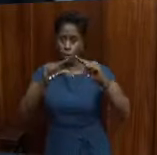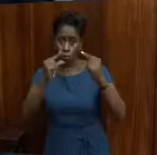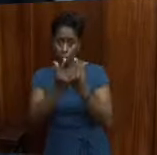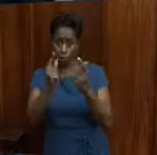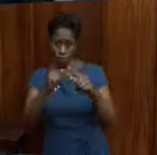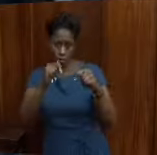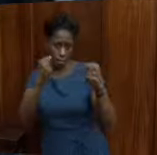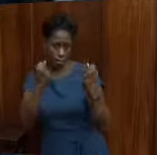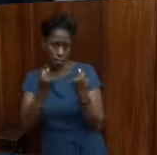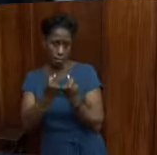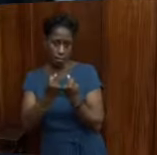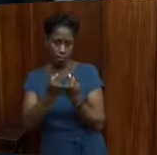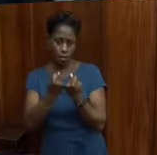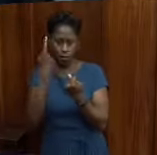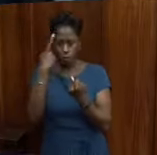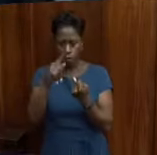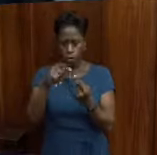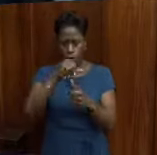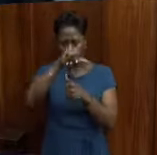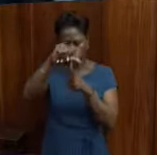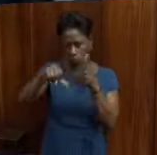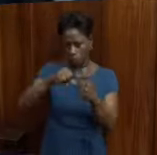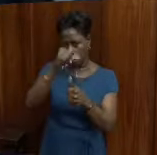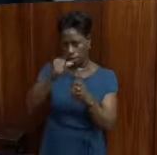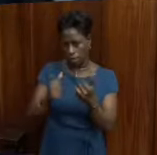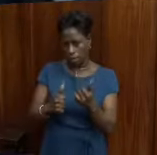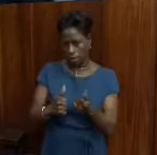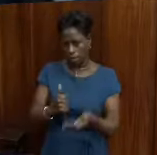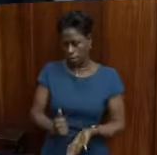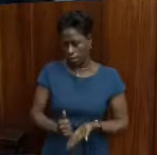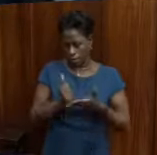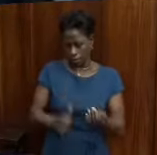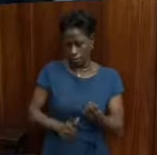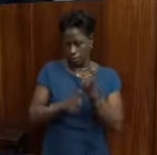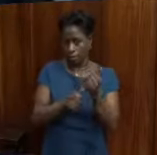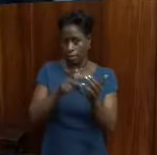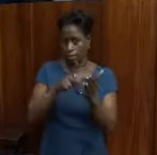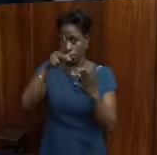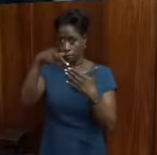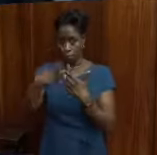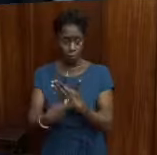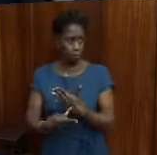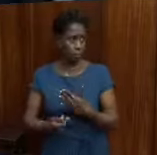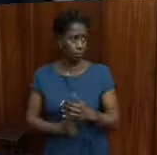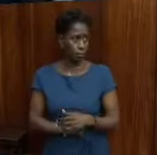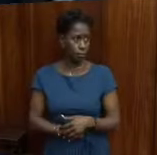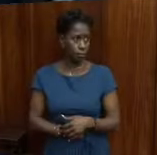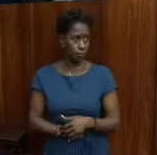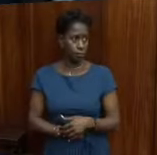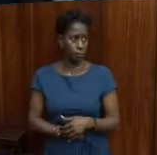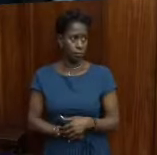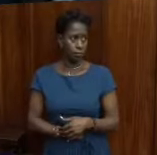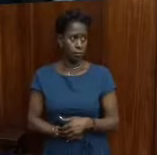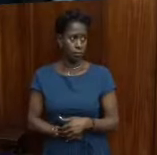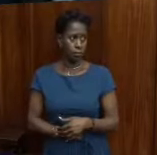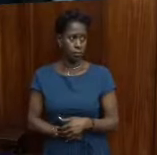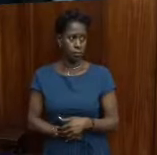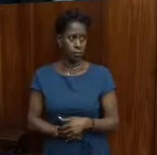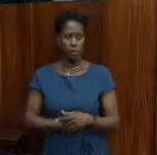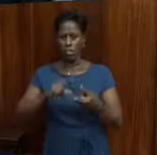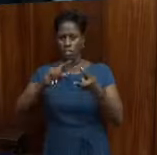for social assistance programs to guide the transition process from social assistance to independent